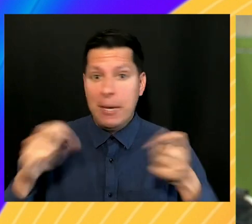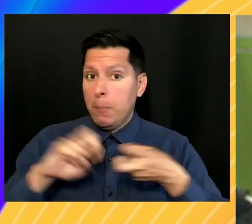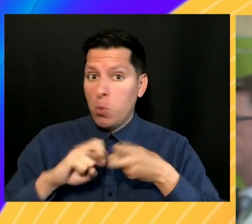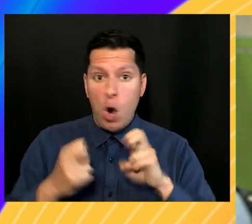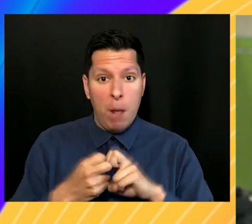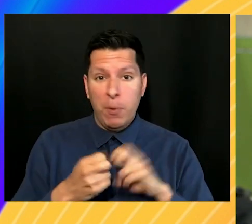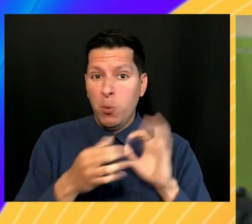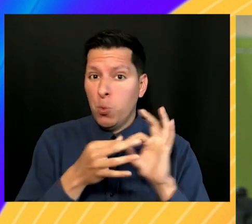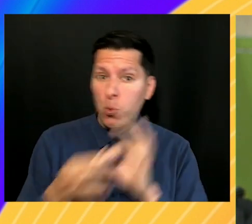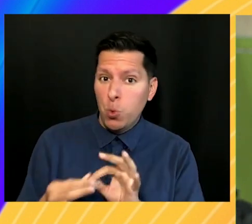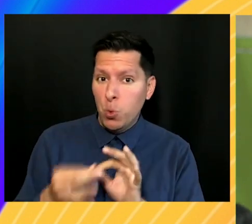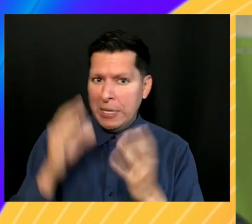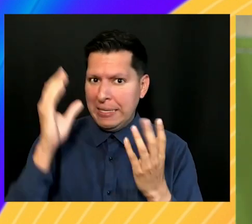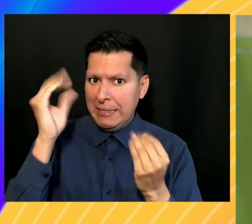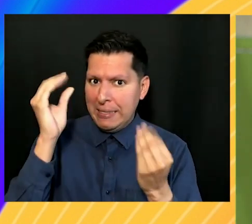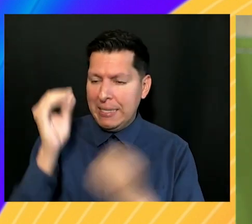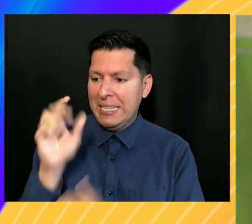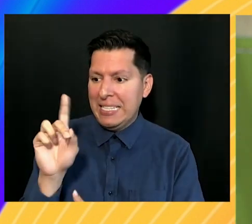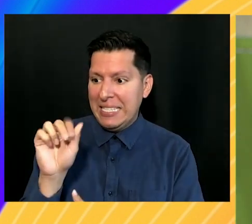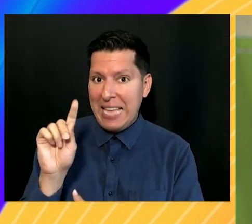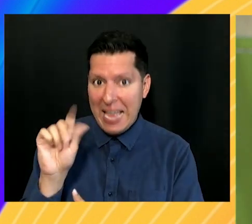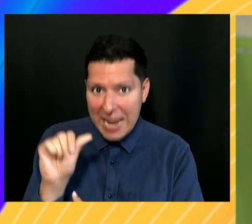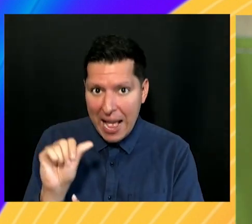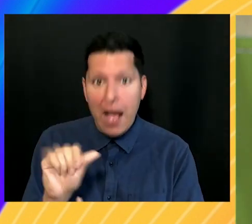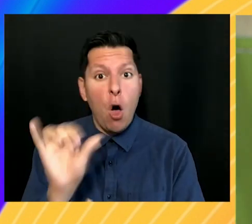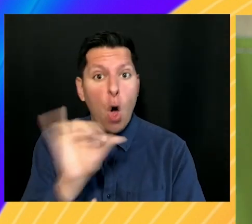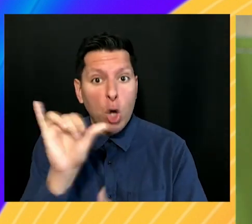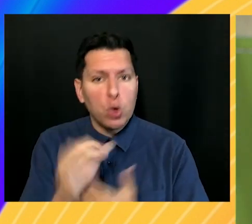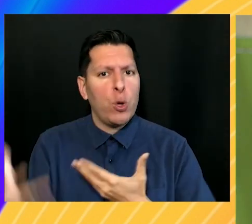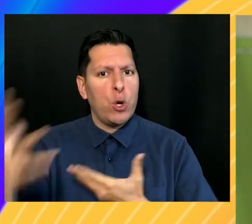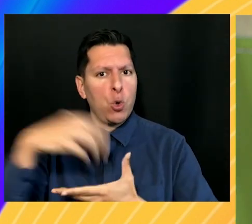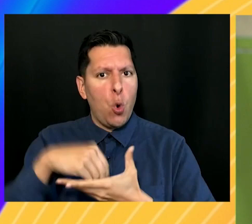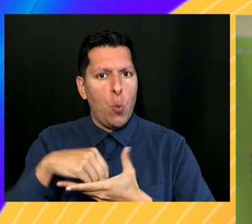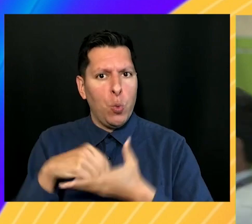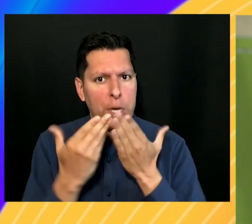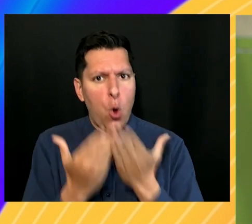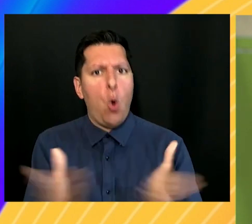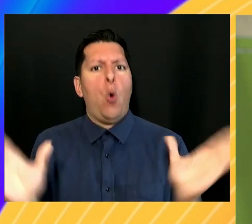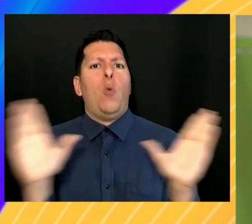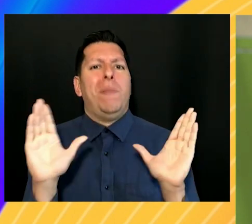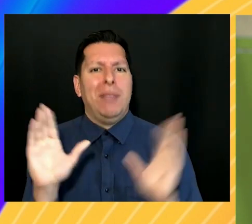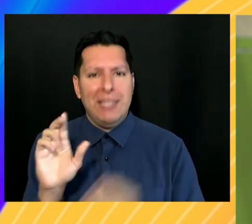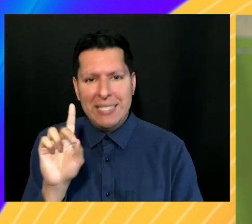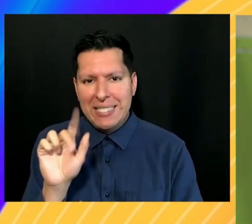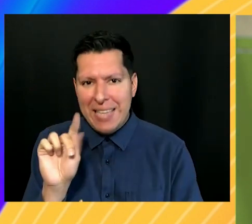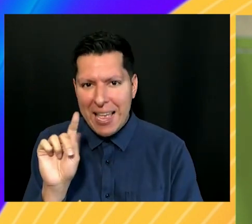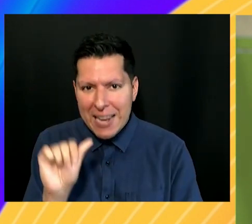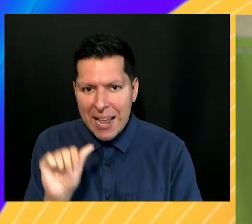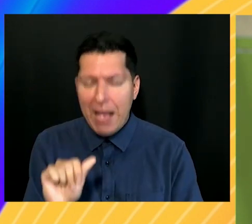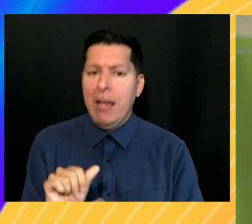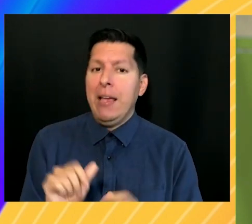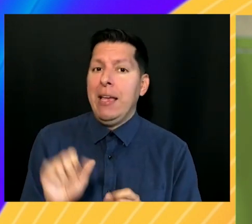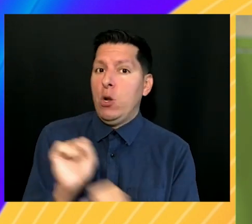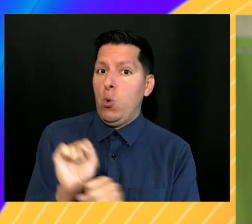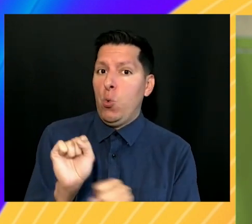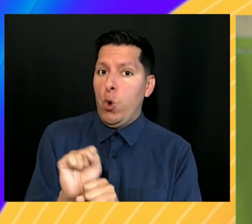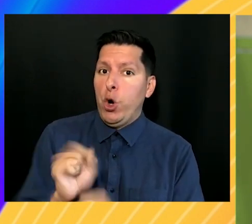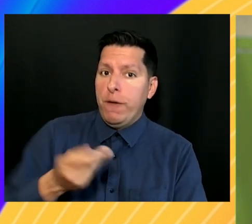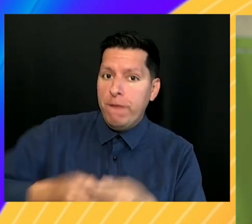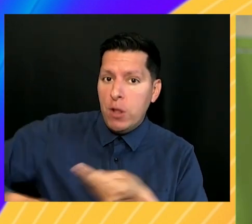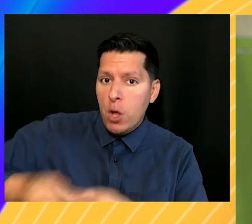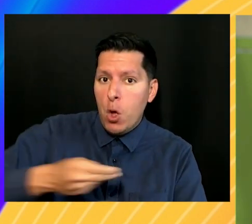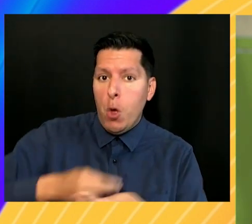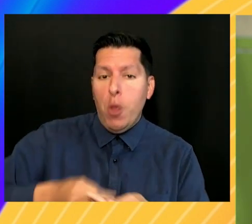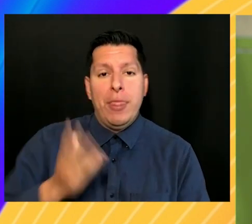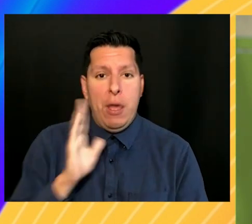especially incorporating open data into a workflow where you might also be using proprietary